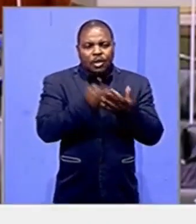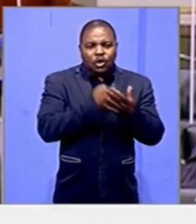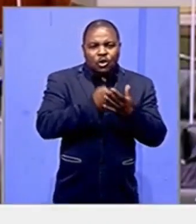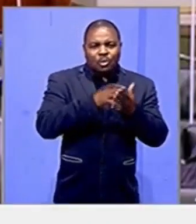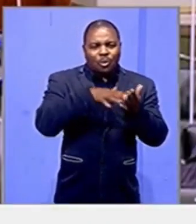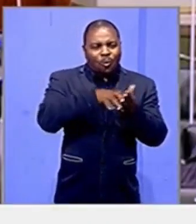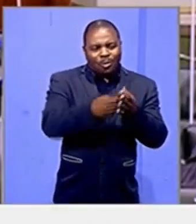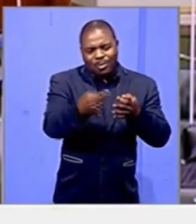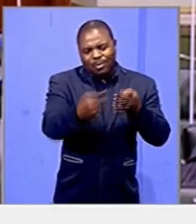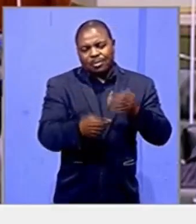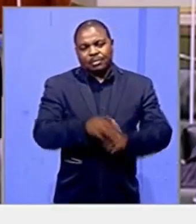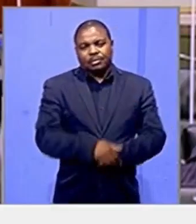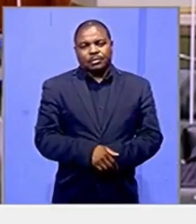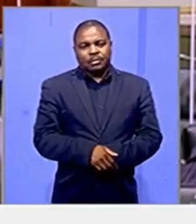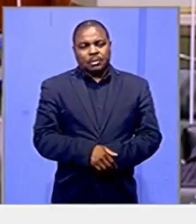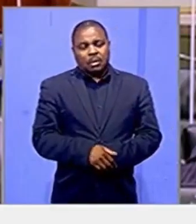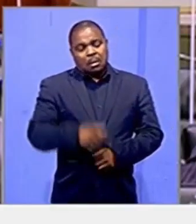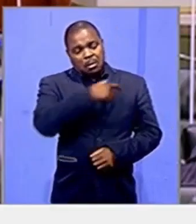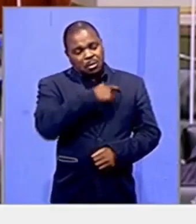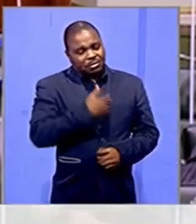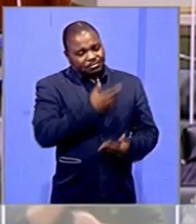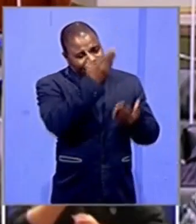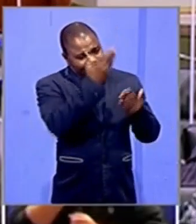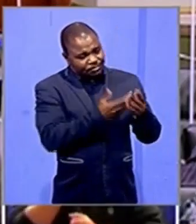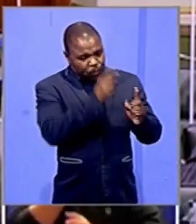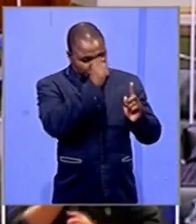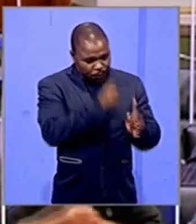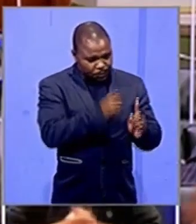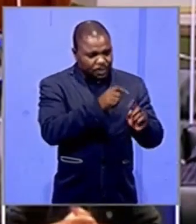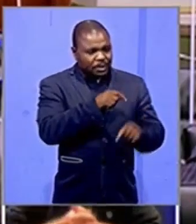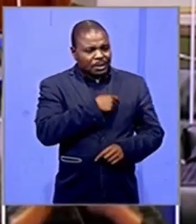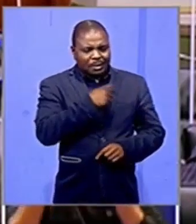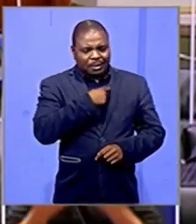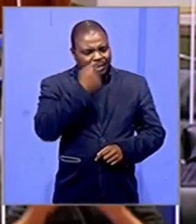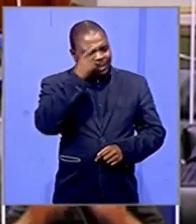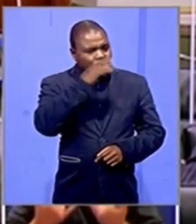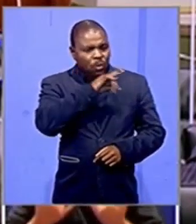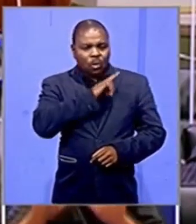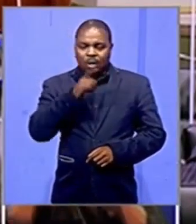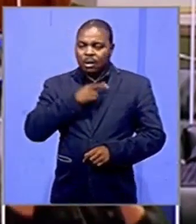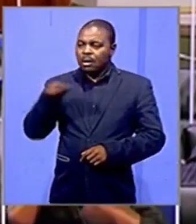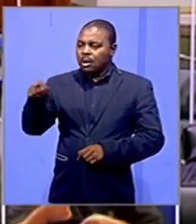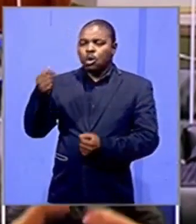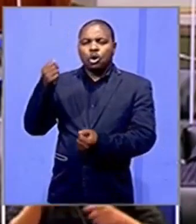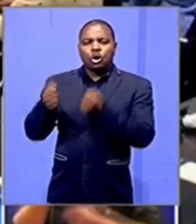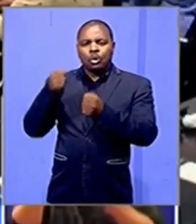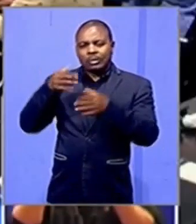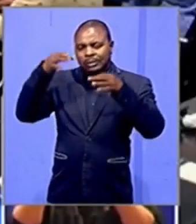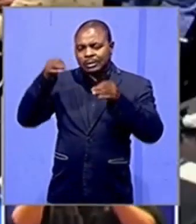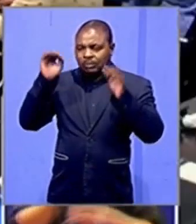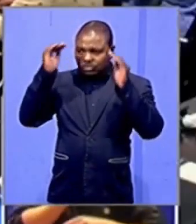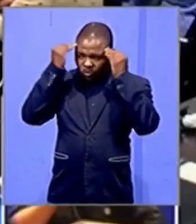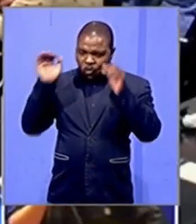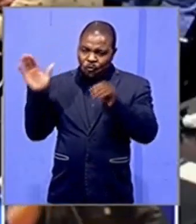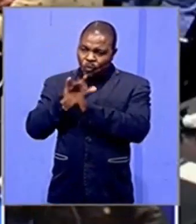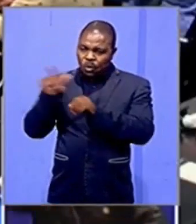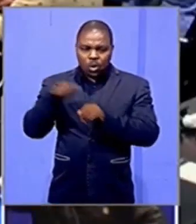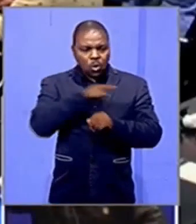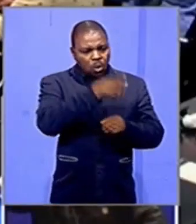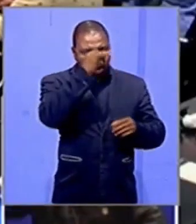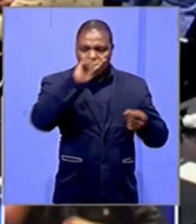cannot understand how, Honourable President, that this decision of a full bench is being appealed by this government. Mopresidente